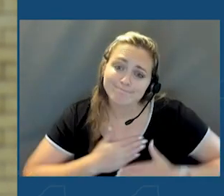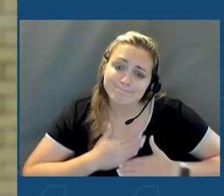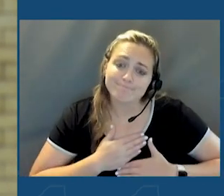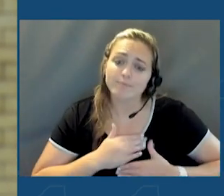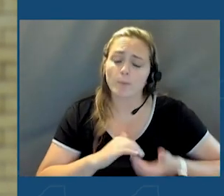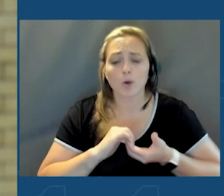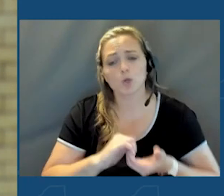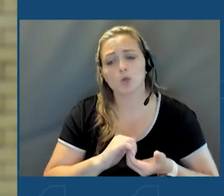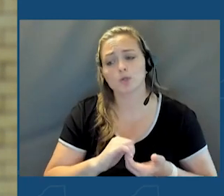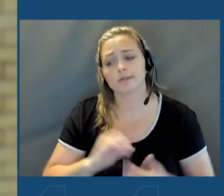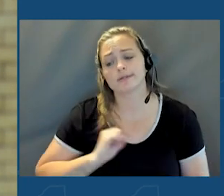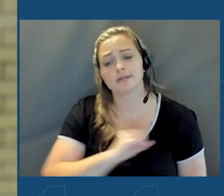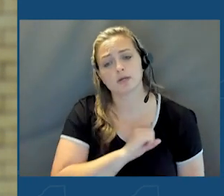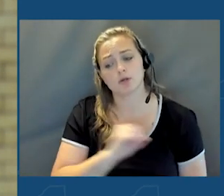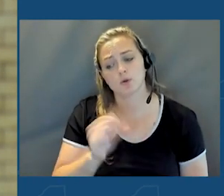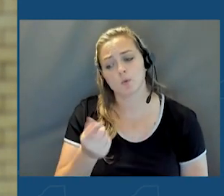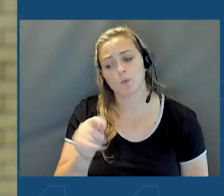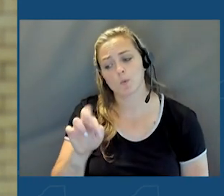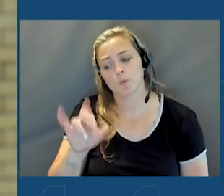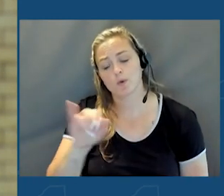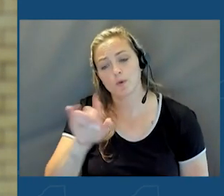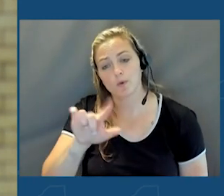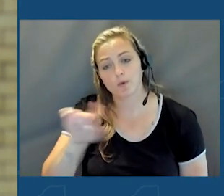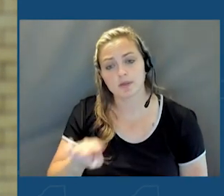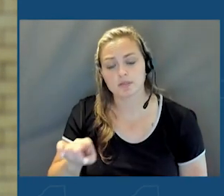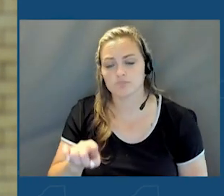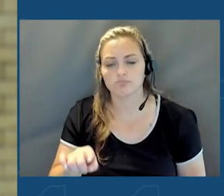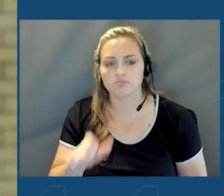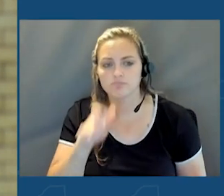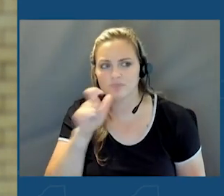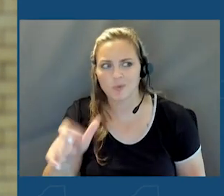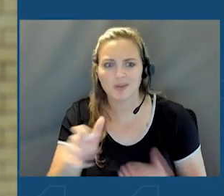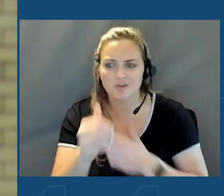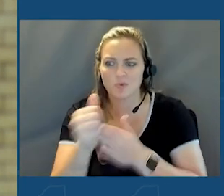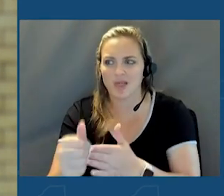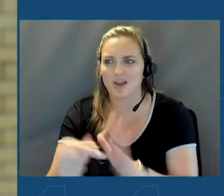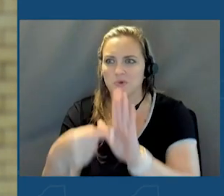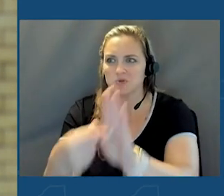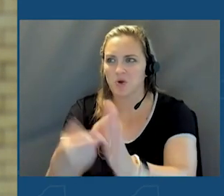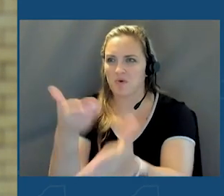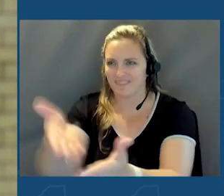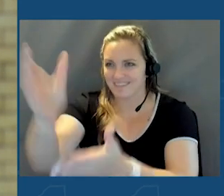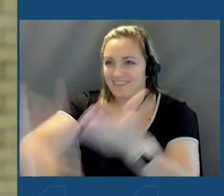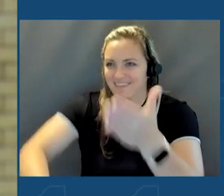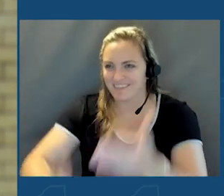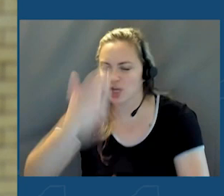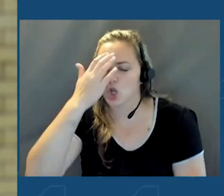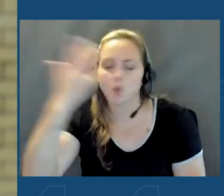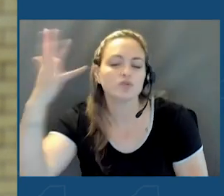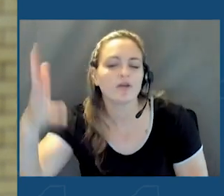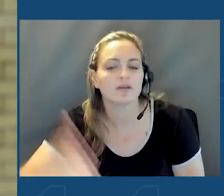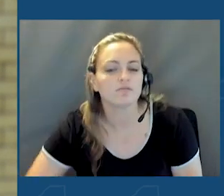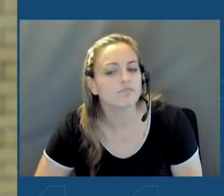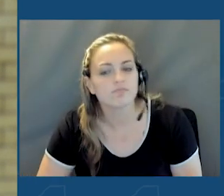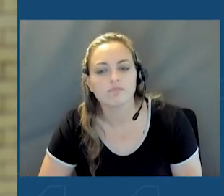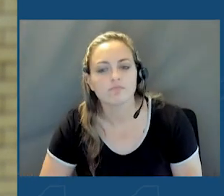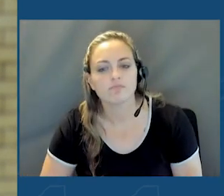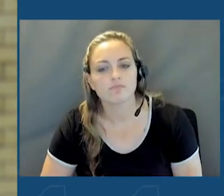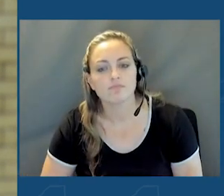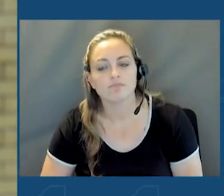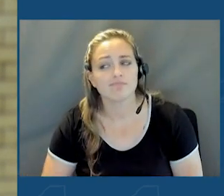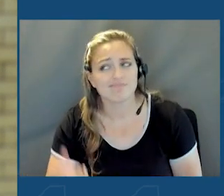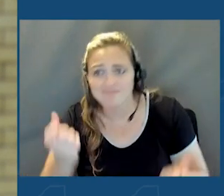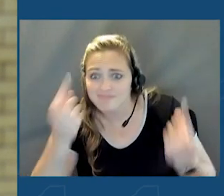Senator Gounardis, who don't need to be led to the right conclusion because he knows, he understands